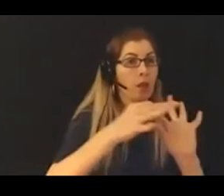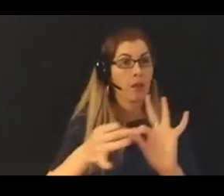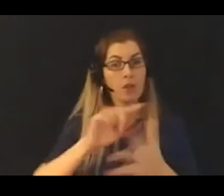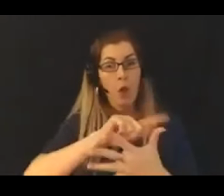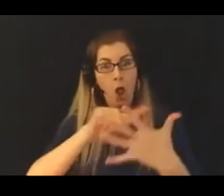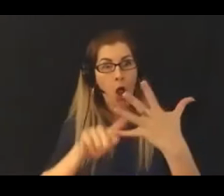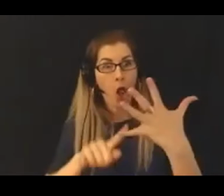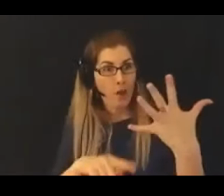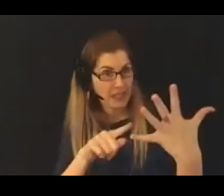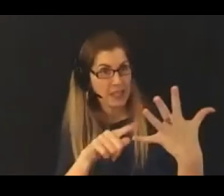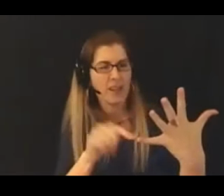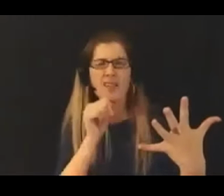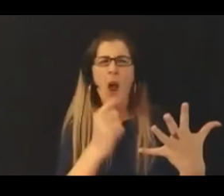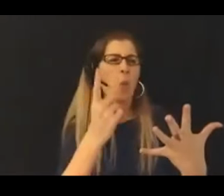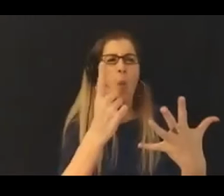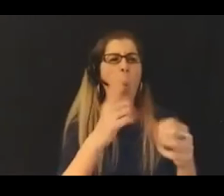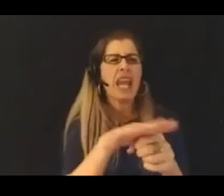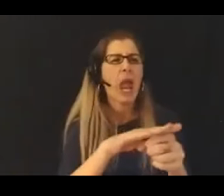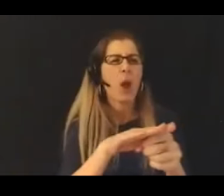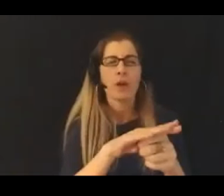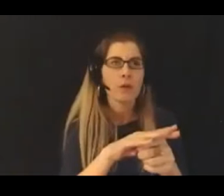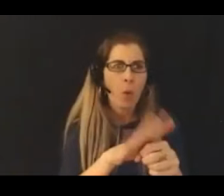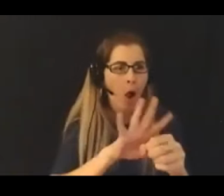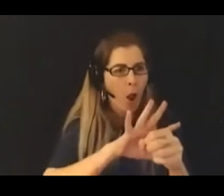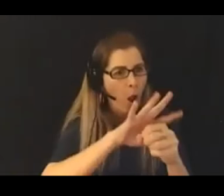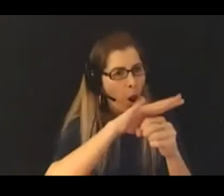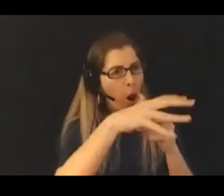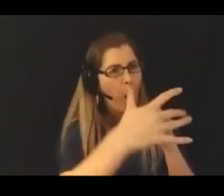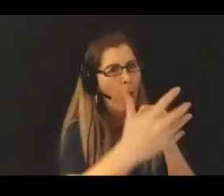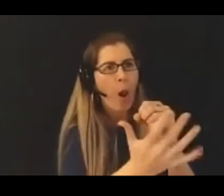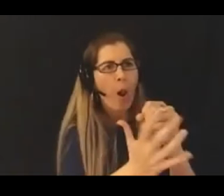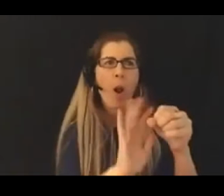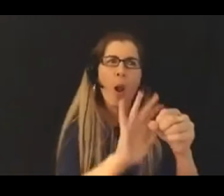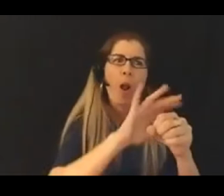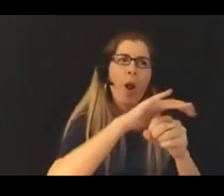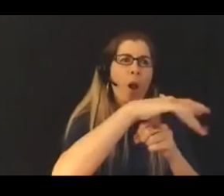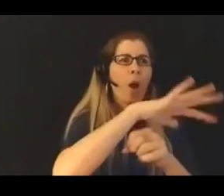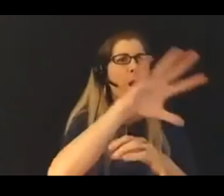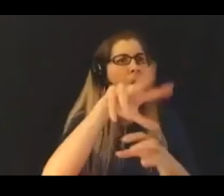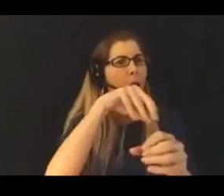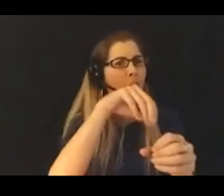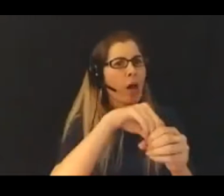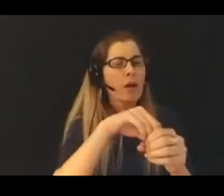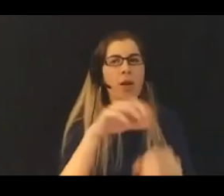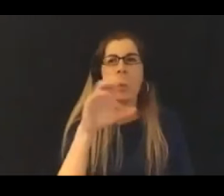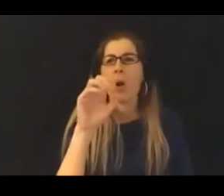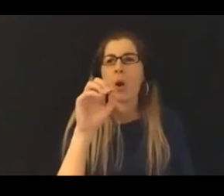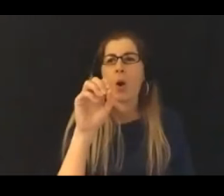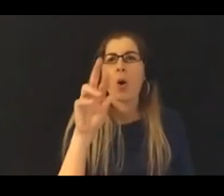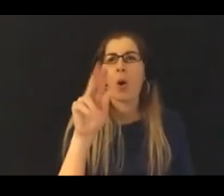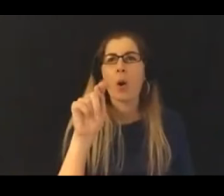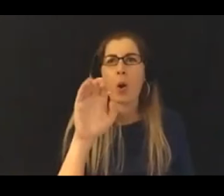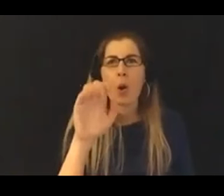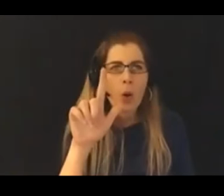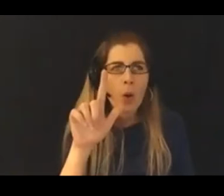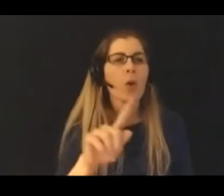just one region. It's a whole different brain regions, including cortical areas,